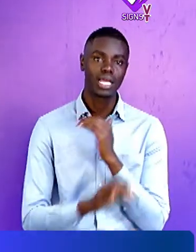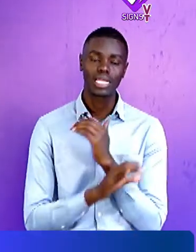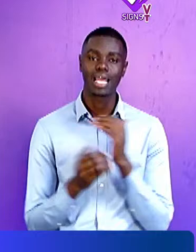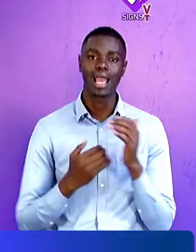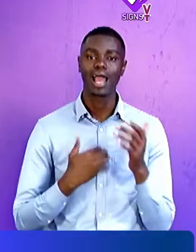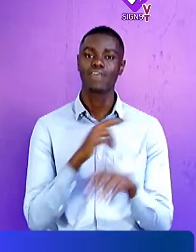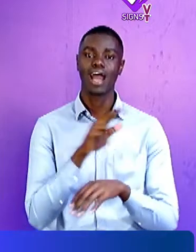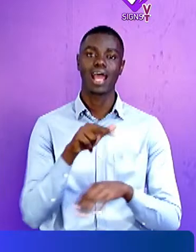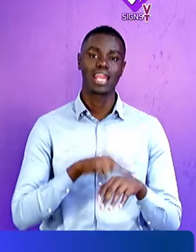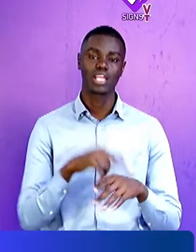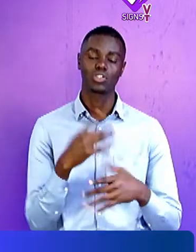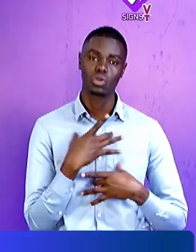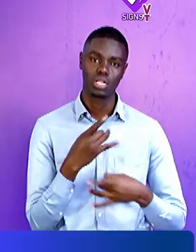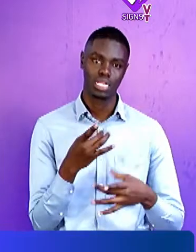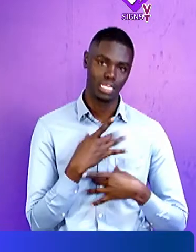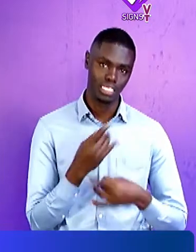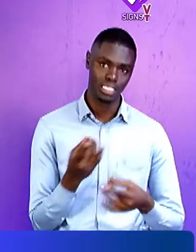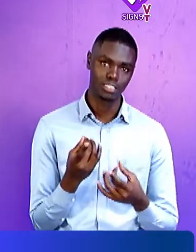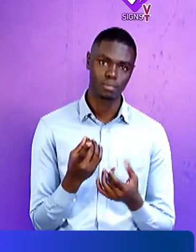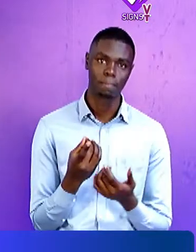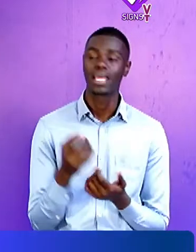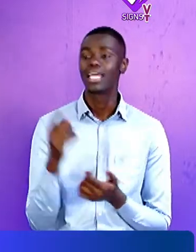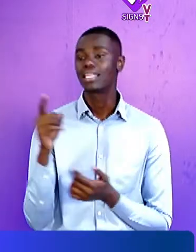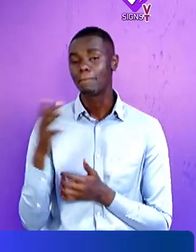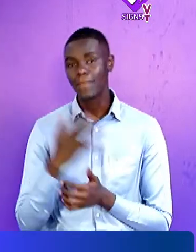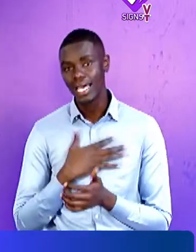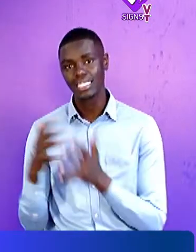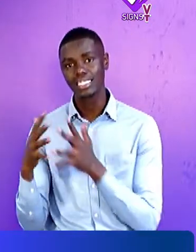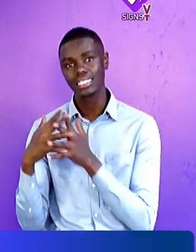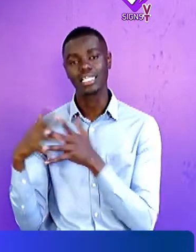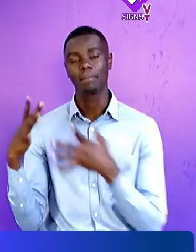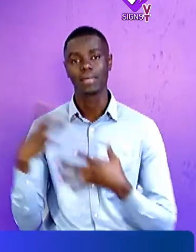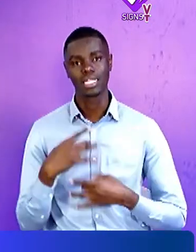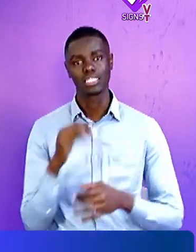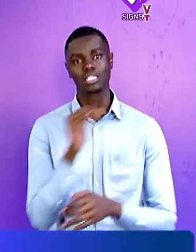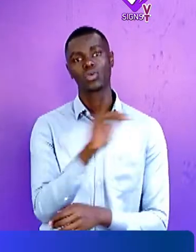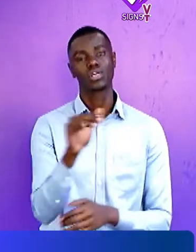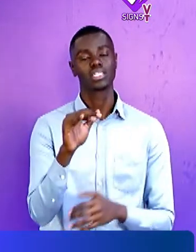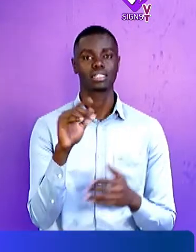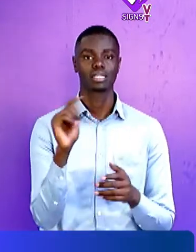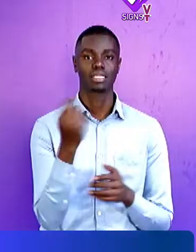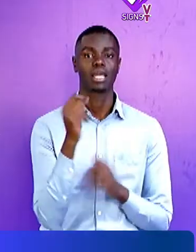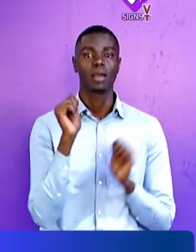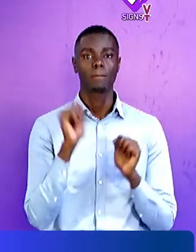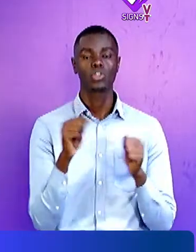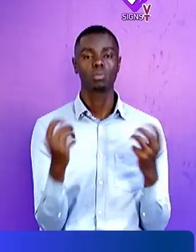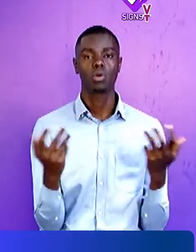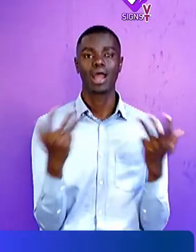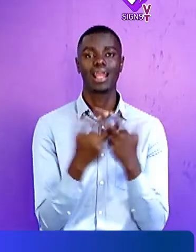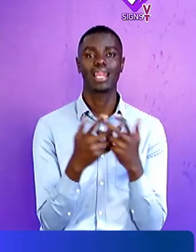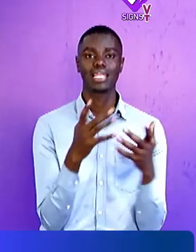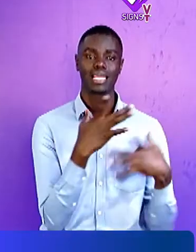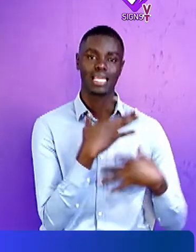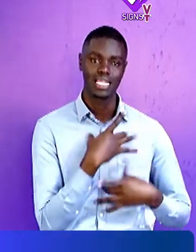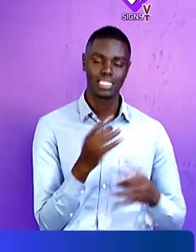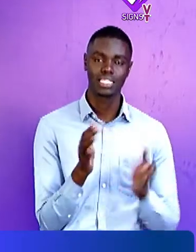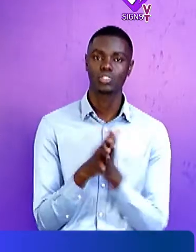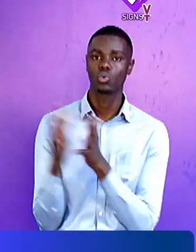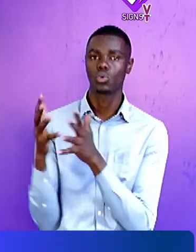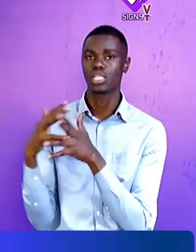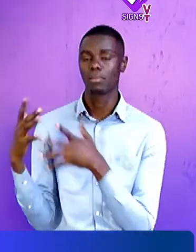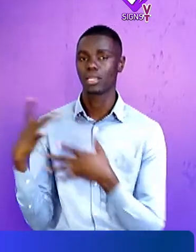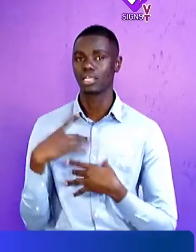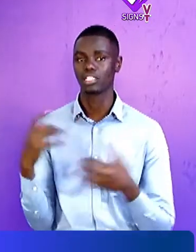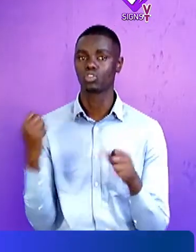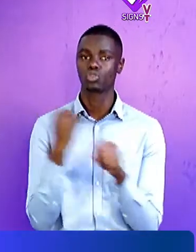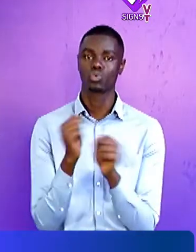interest. America will work according to American interest. So he urged Kenyans, can you align your interests with American interests, and America will work with you? That's